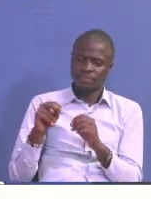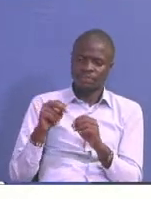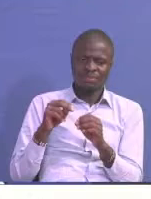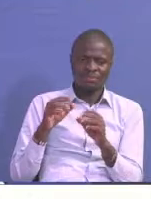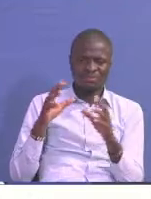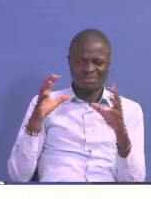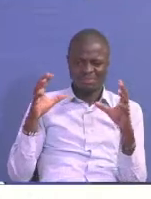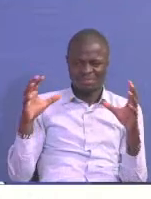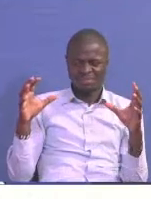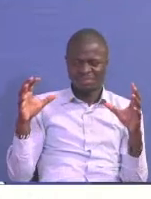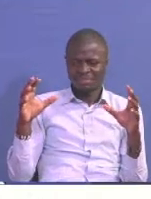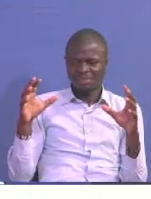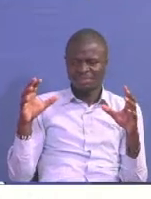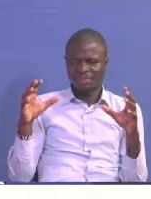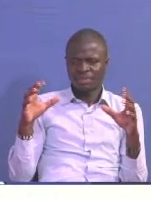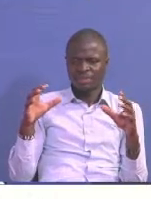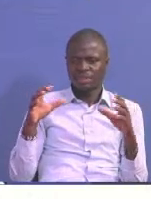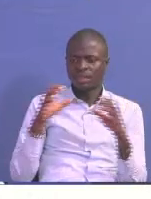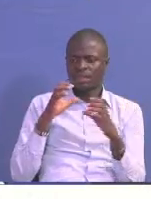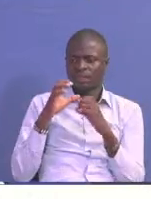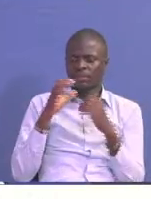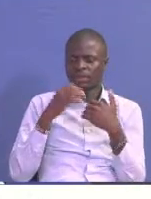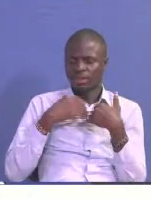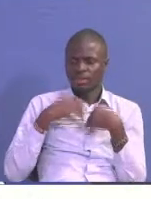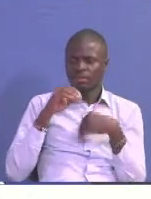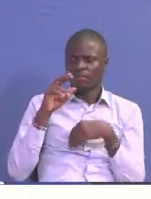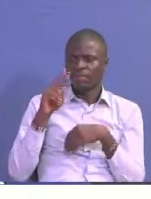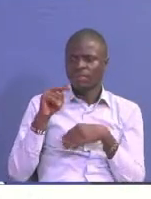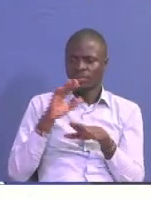engagement, you cannot have a good strategy.